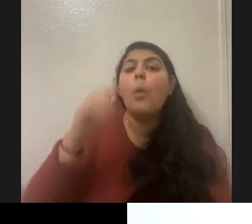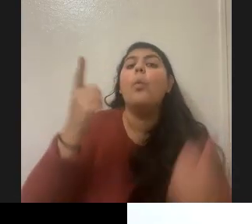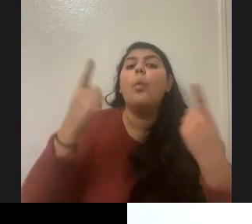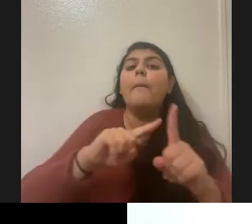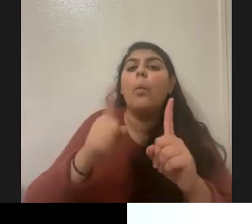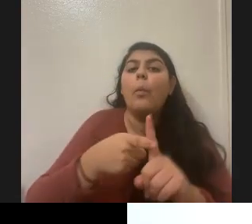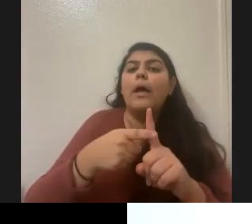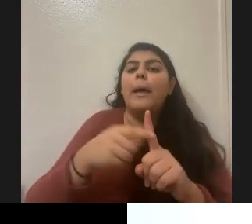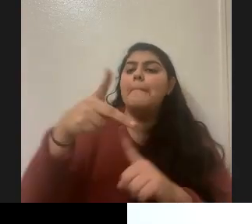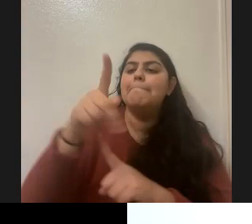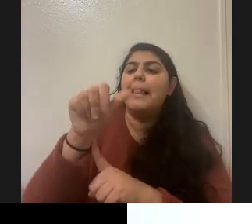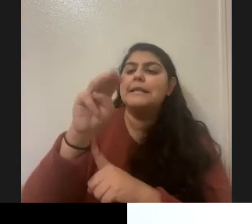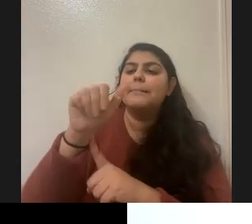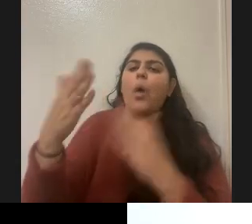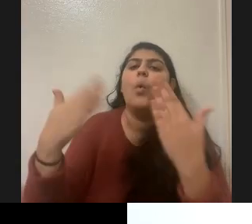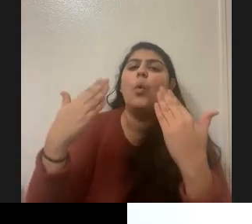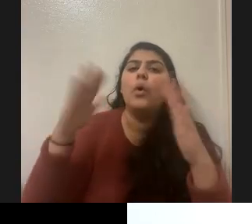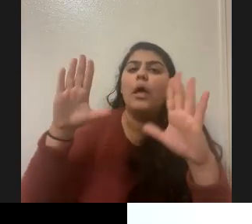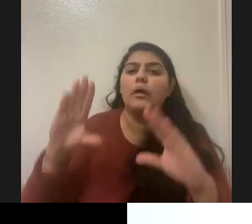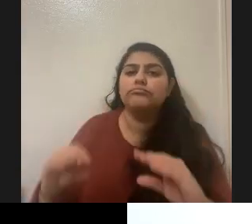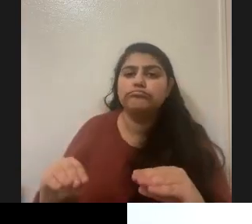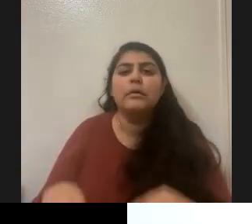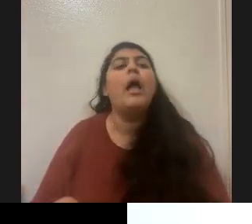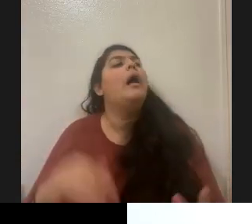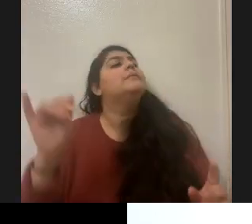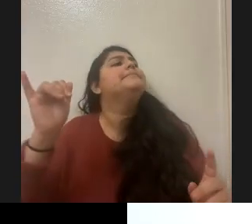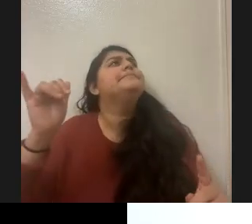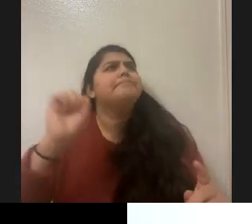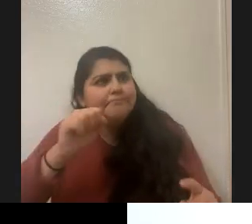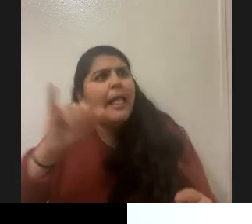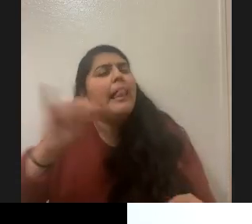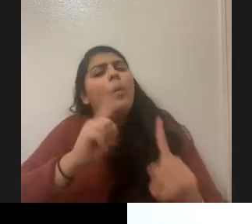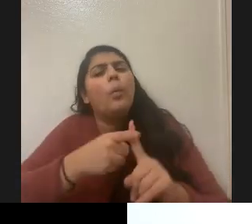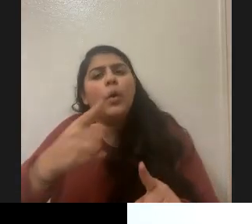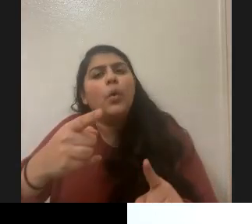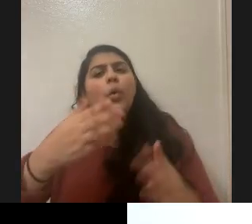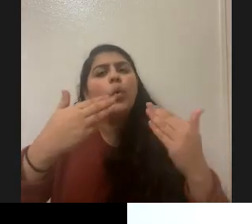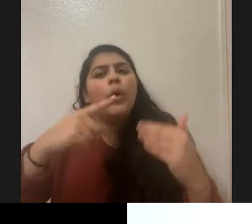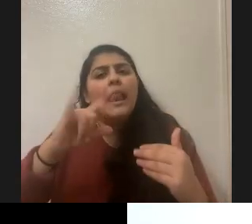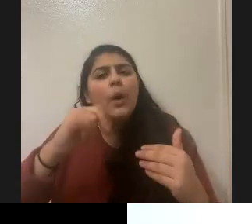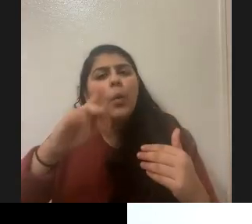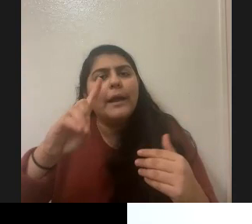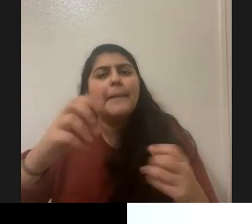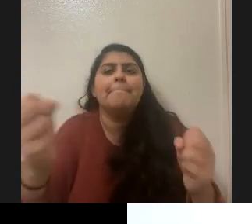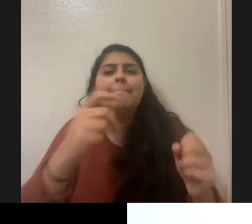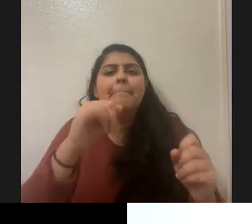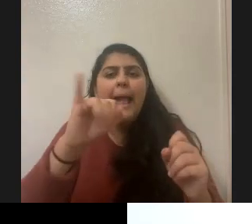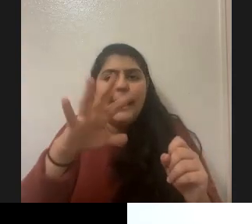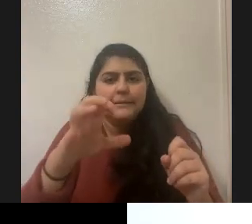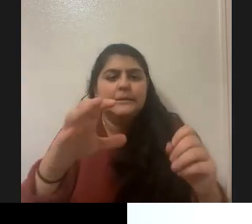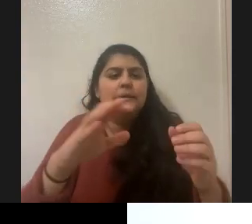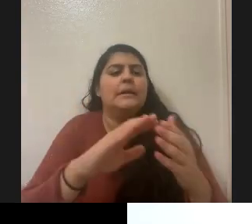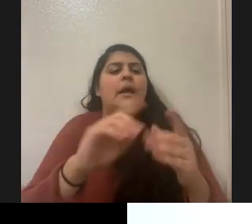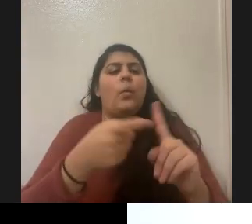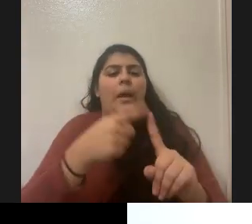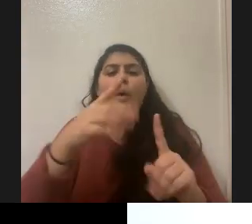down? Yeah, so just like in the same way, like when you cool a liquid, it turns into ice. When you cool a plasma down, it